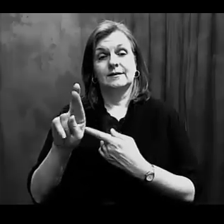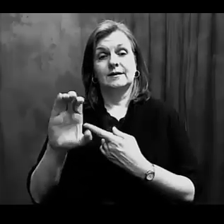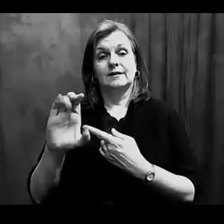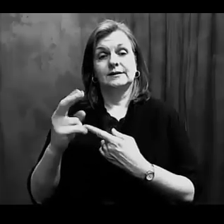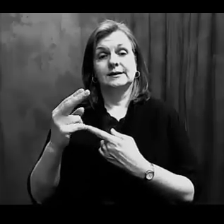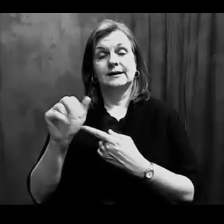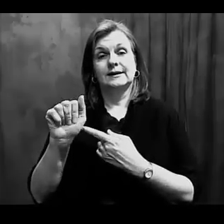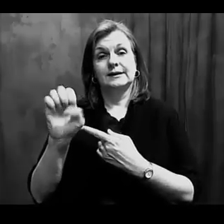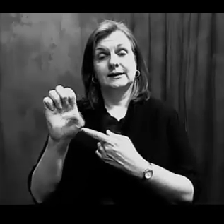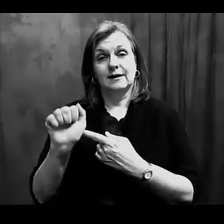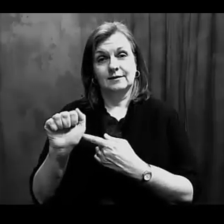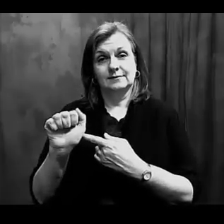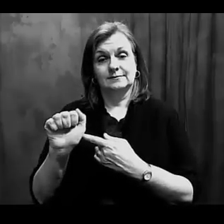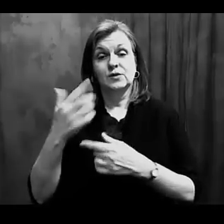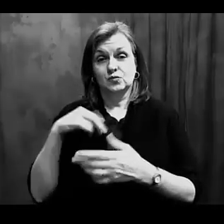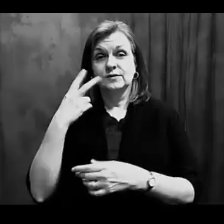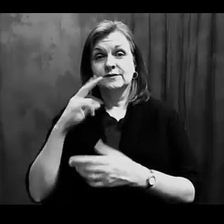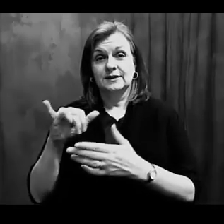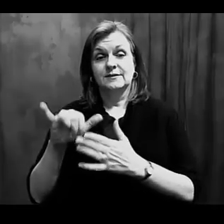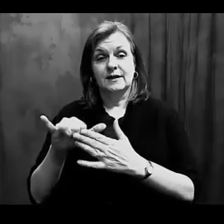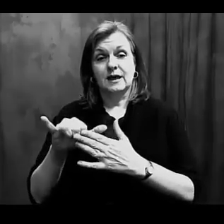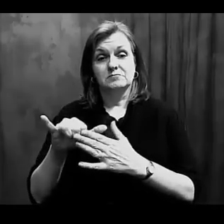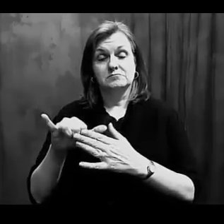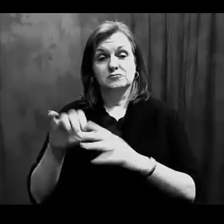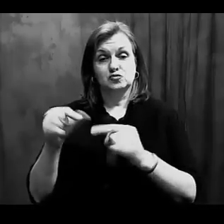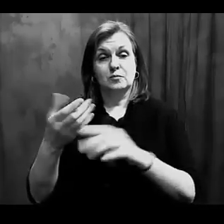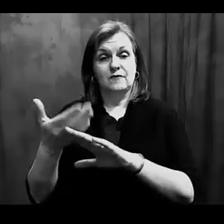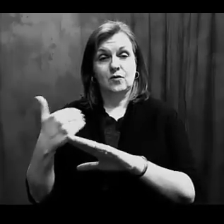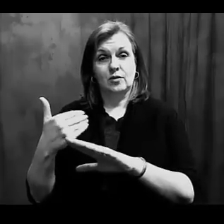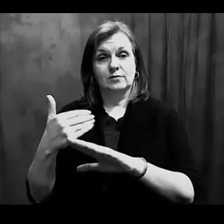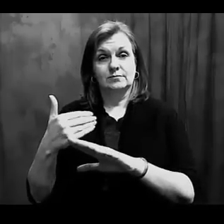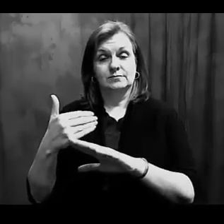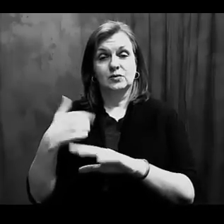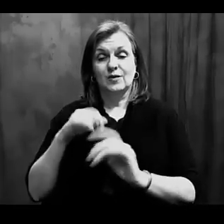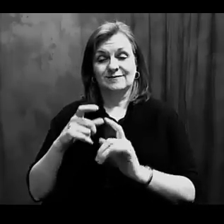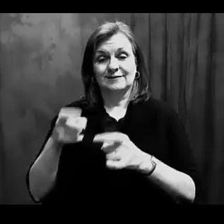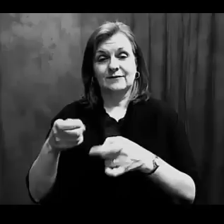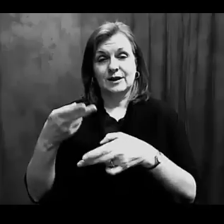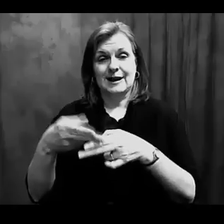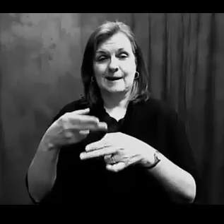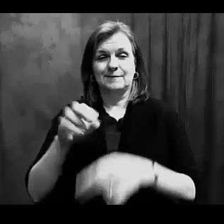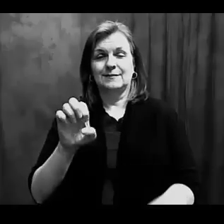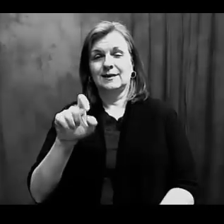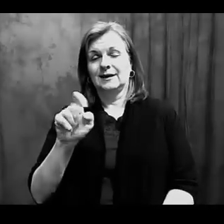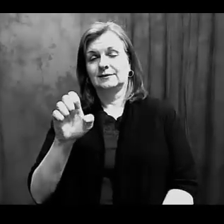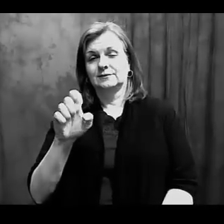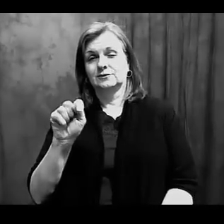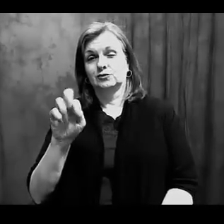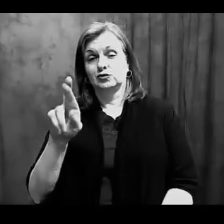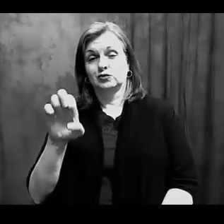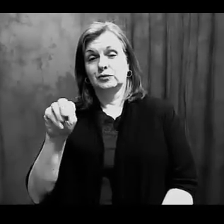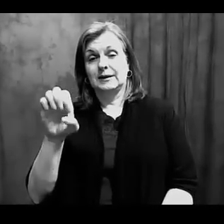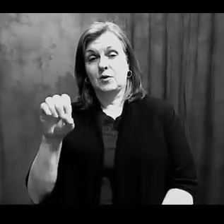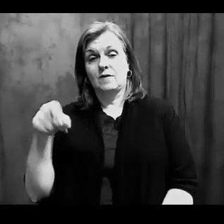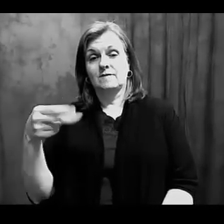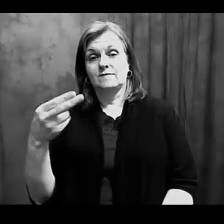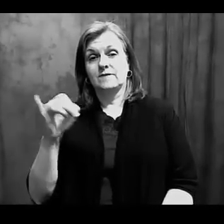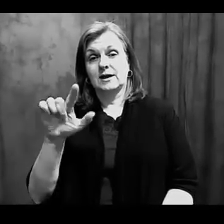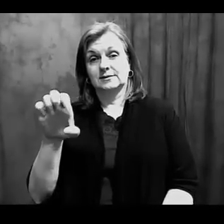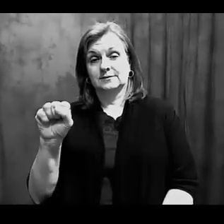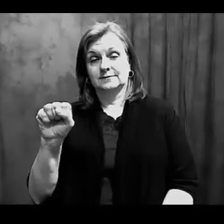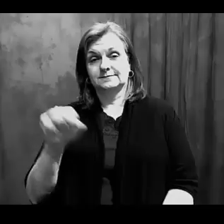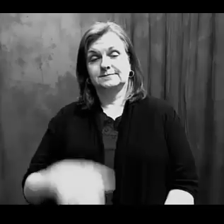Now, with the Archaea, we have seen Archaea before. We have labeled them